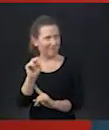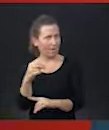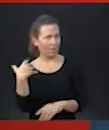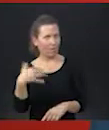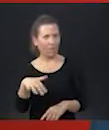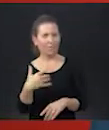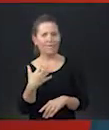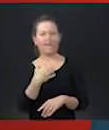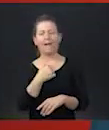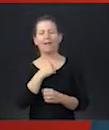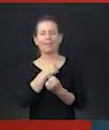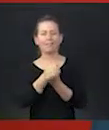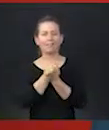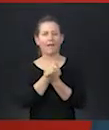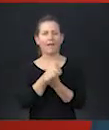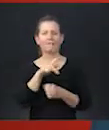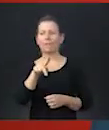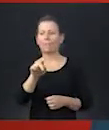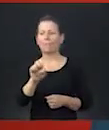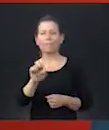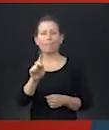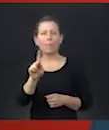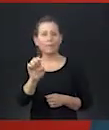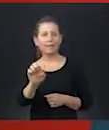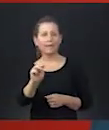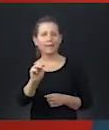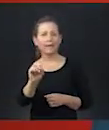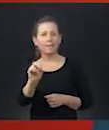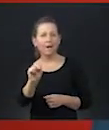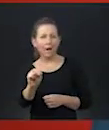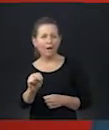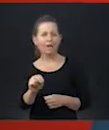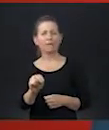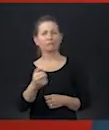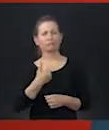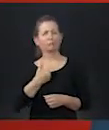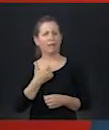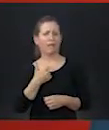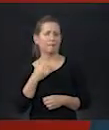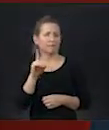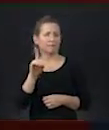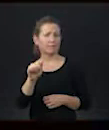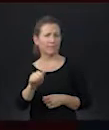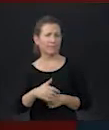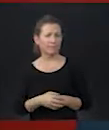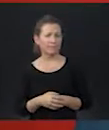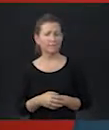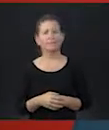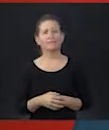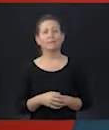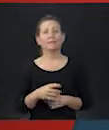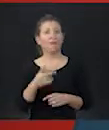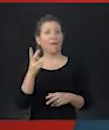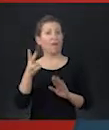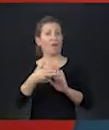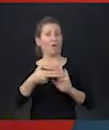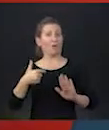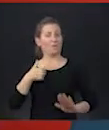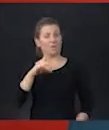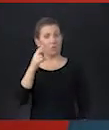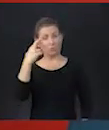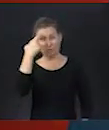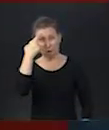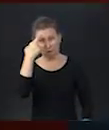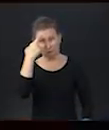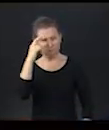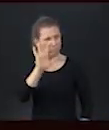I love Pokemon, and I have a disability. Don't call me retarded. It offends